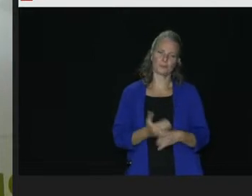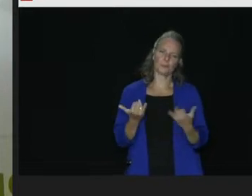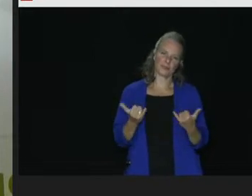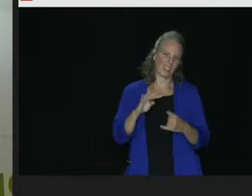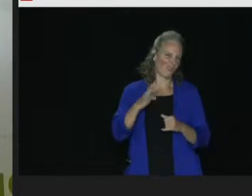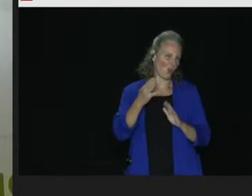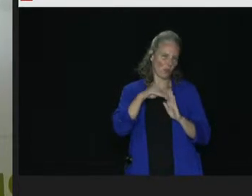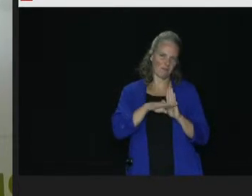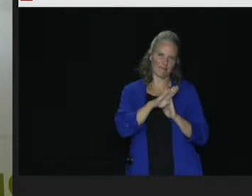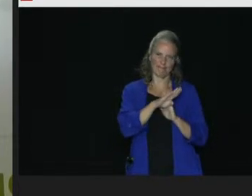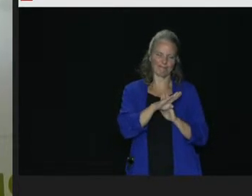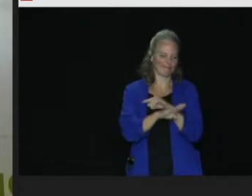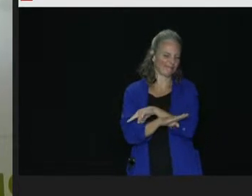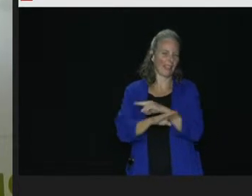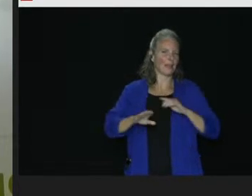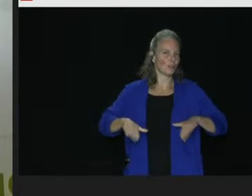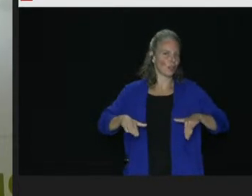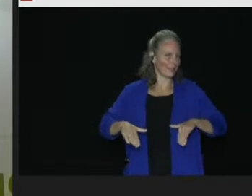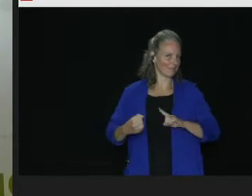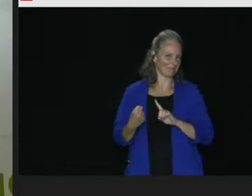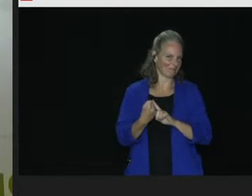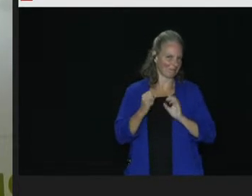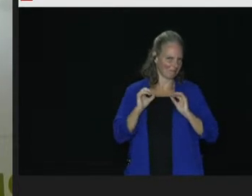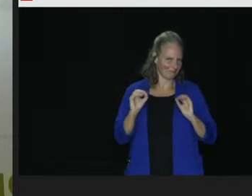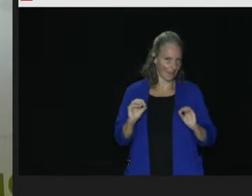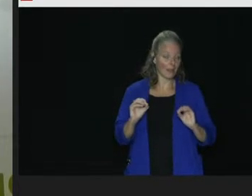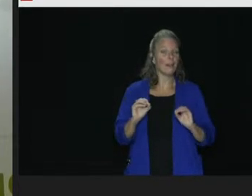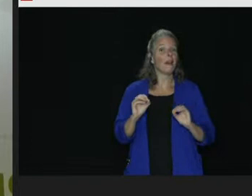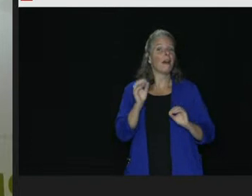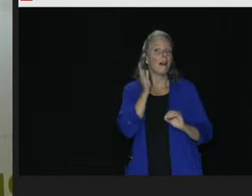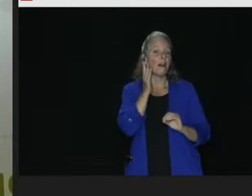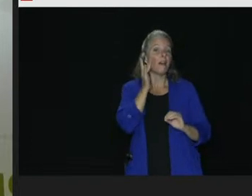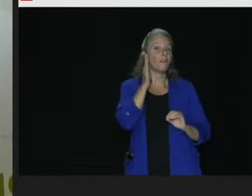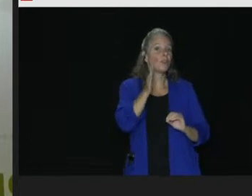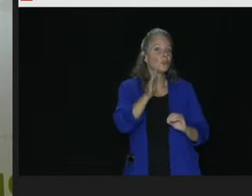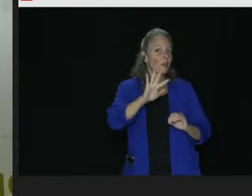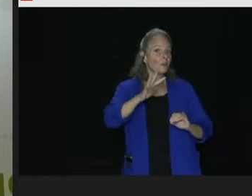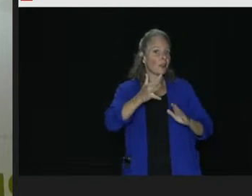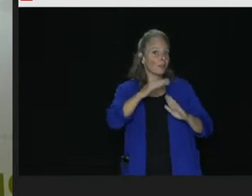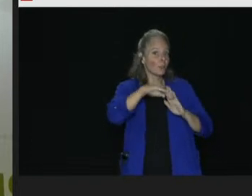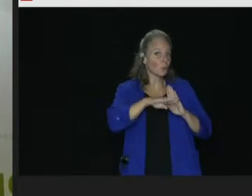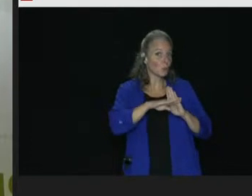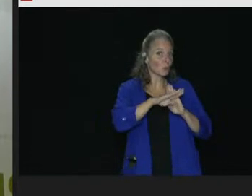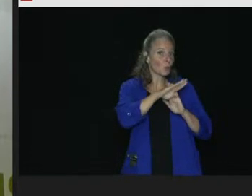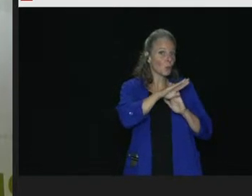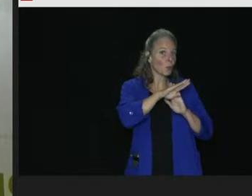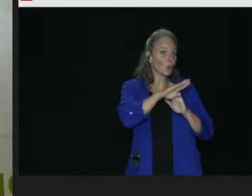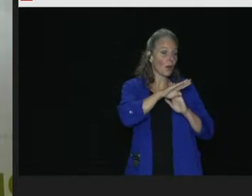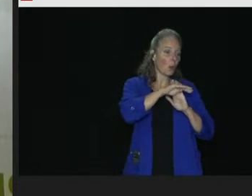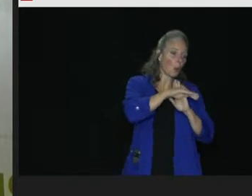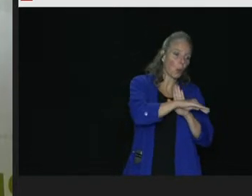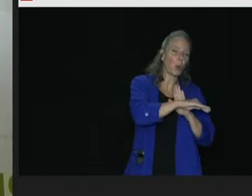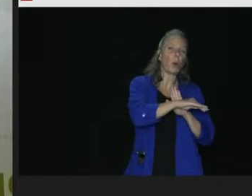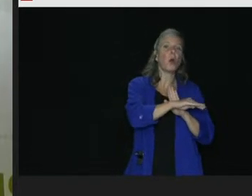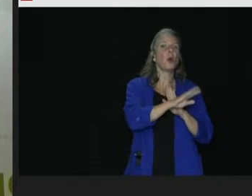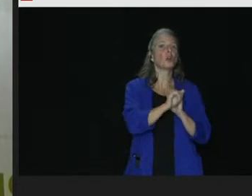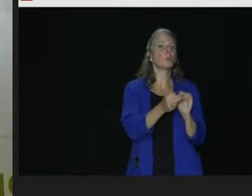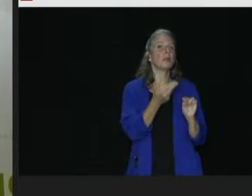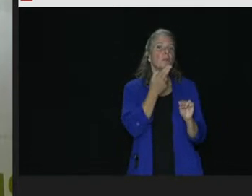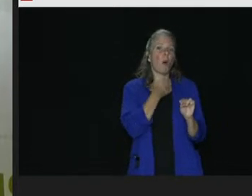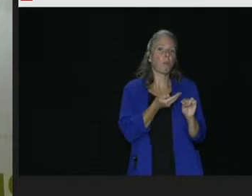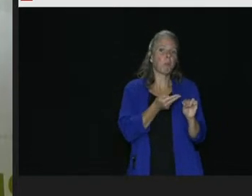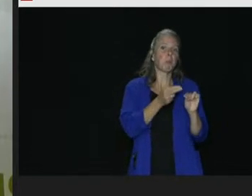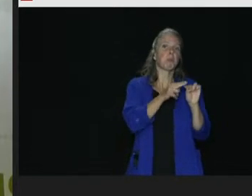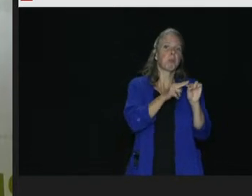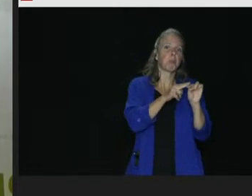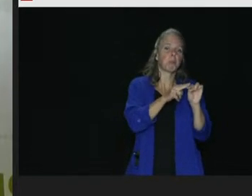bit late for that, but for subsequent waves, you may see it reducing the peak of a wave, or